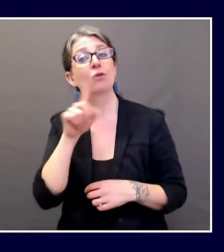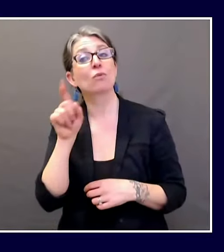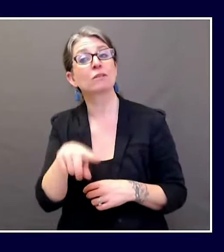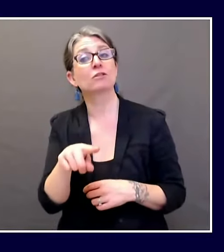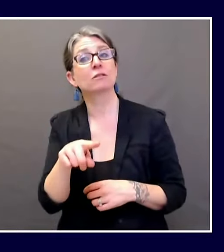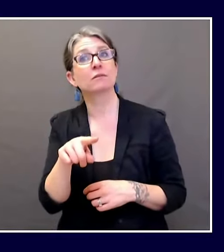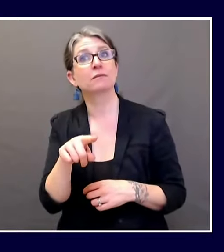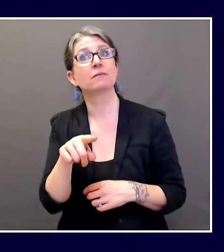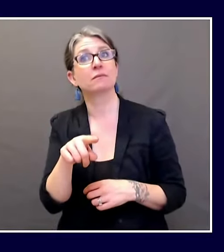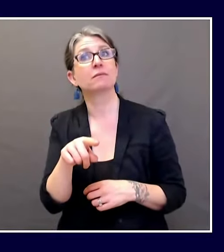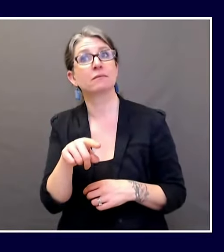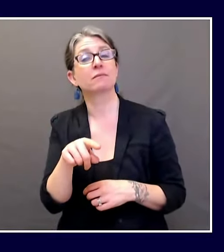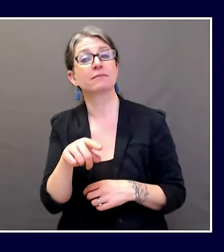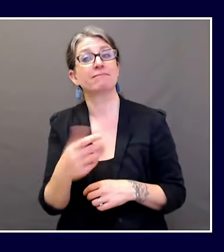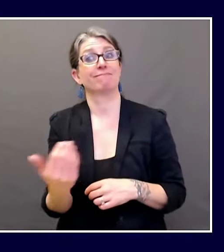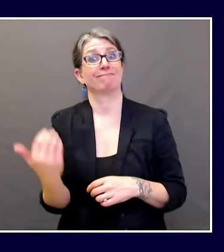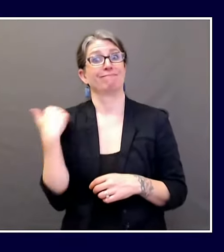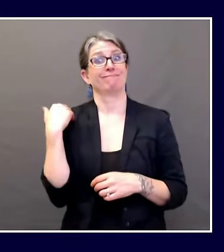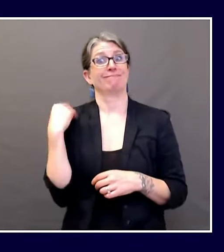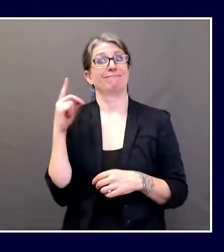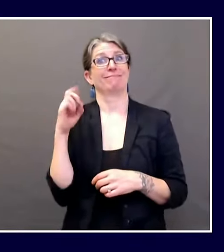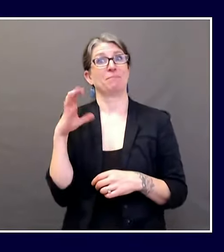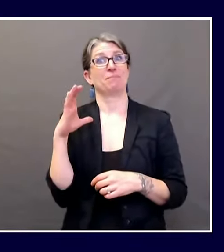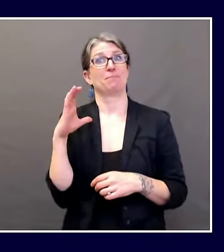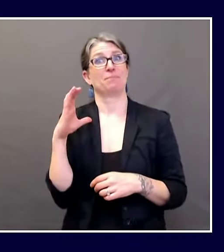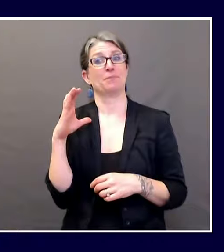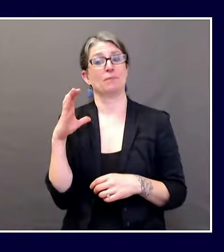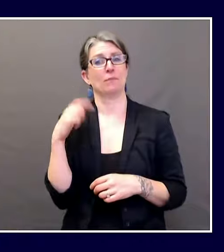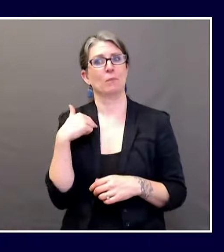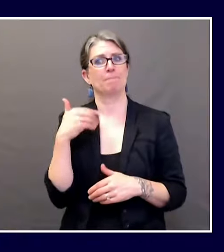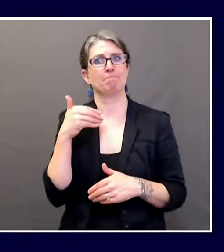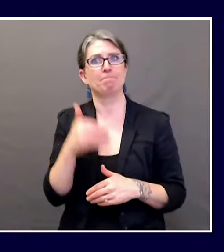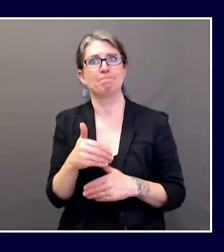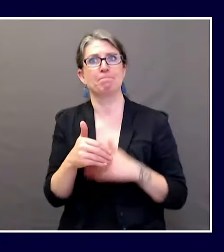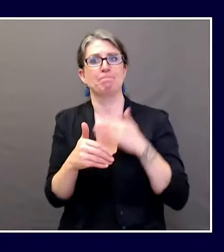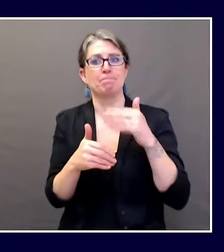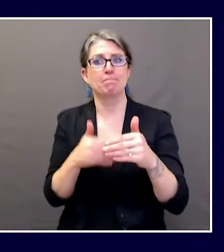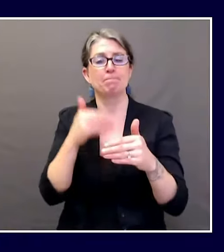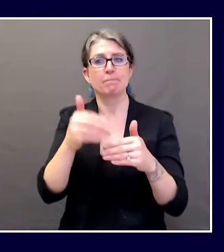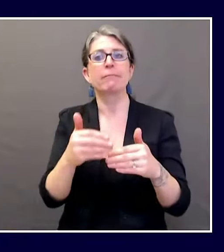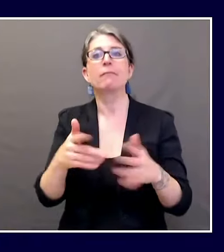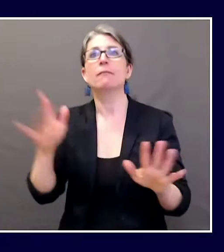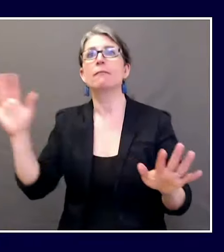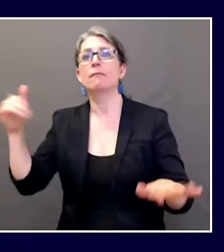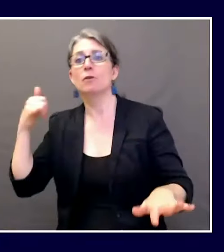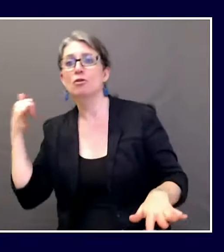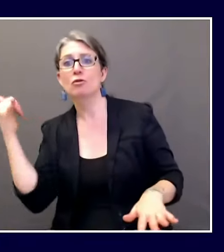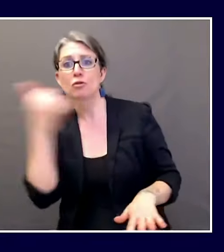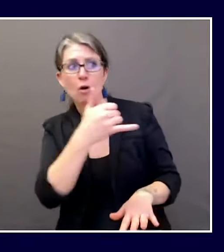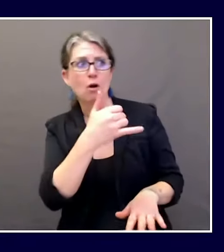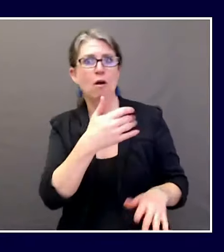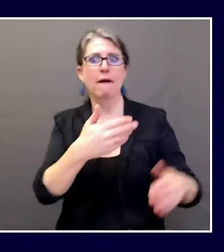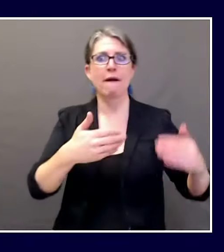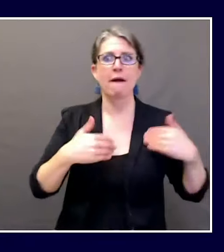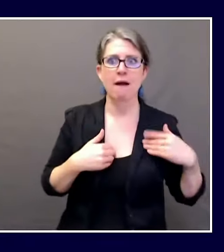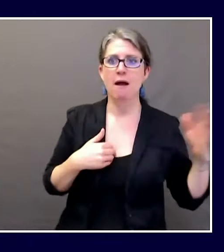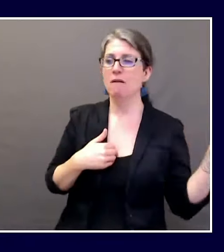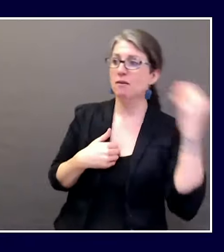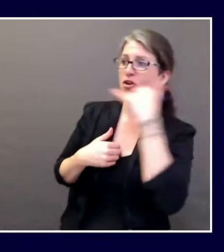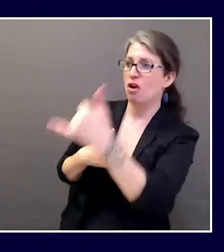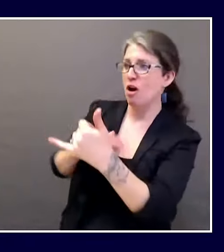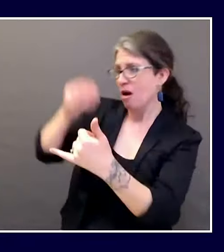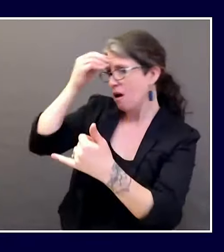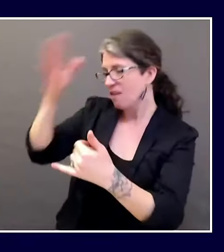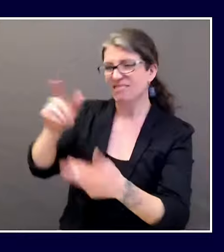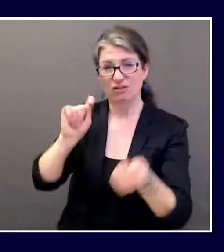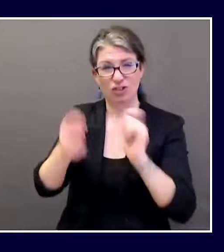with increasing COVID cases. Have you been able to restore any of that, or I know the cases are kind of at a similar level now than they